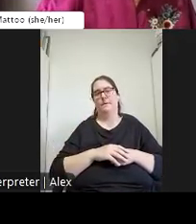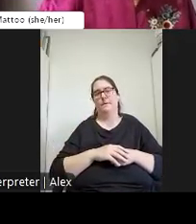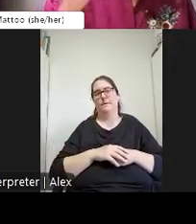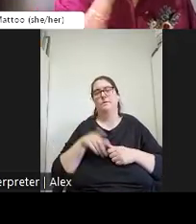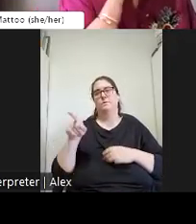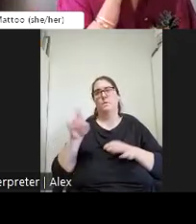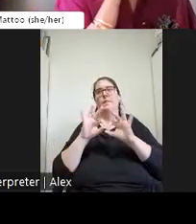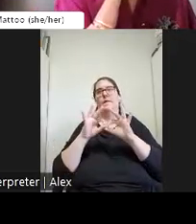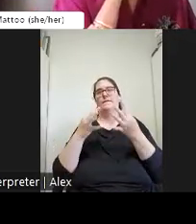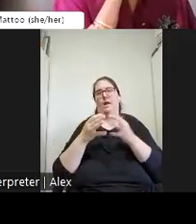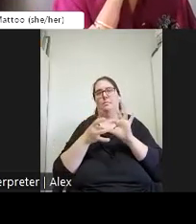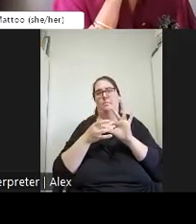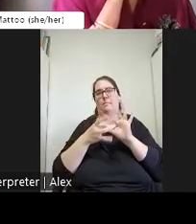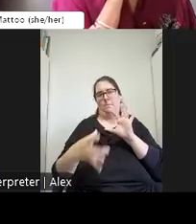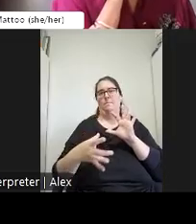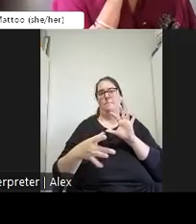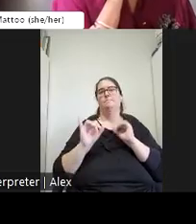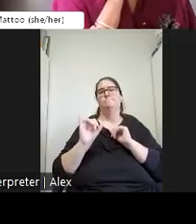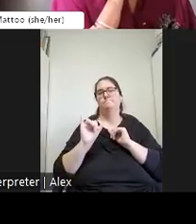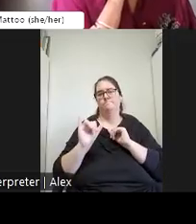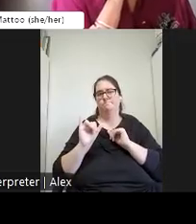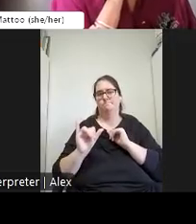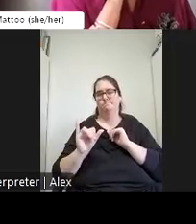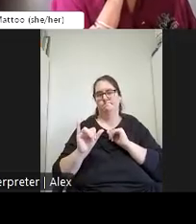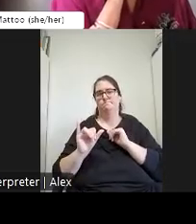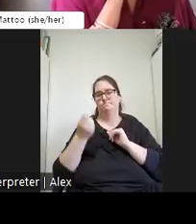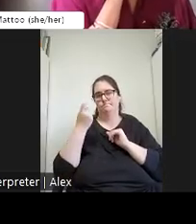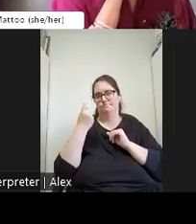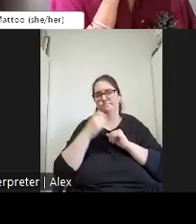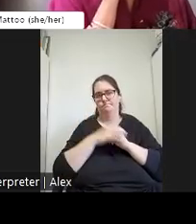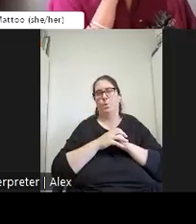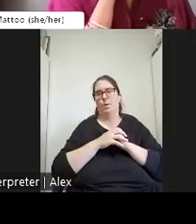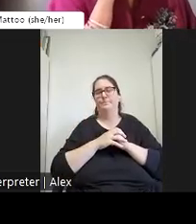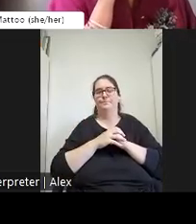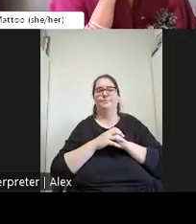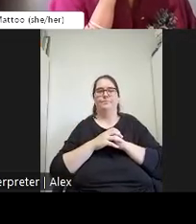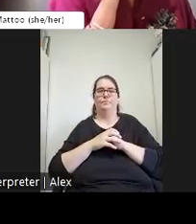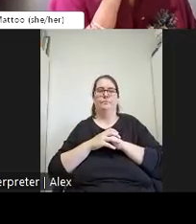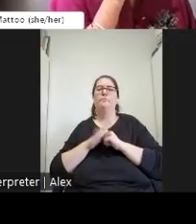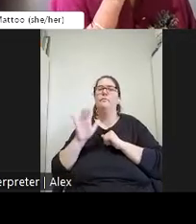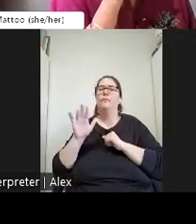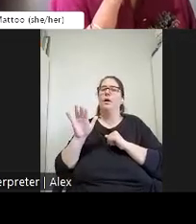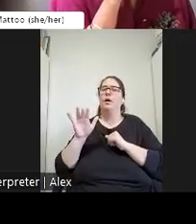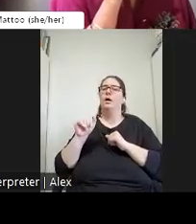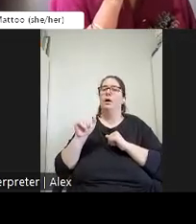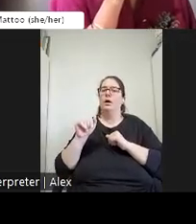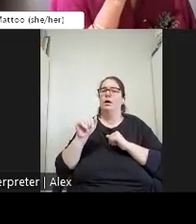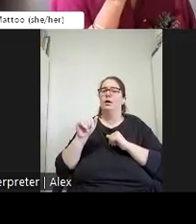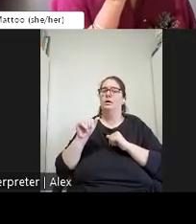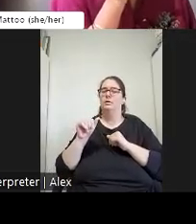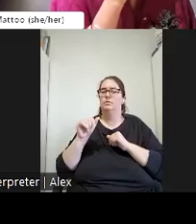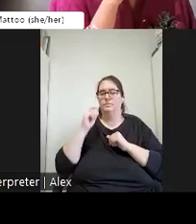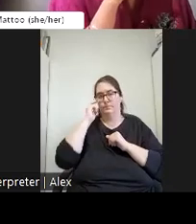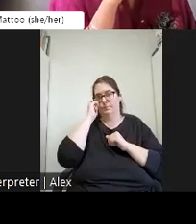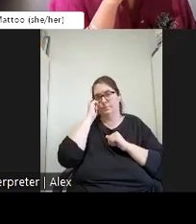family's connection is going to be. I understand. Okay. Can I ask you another question